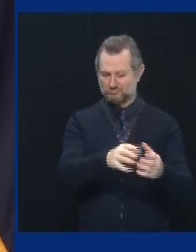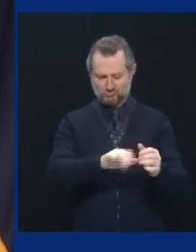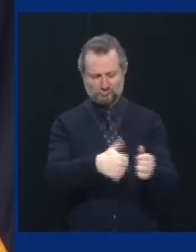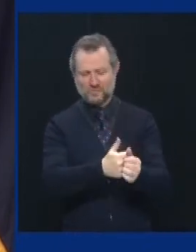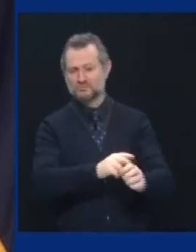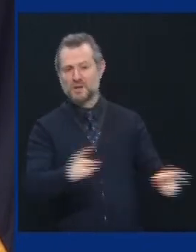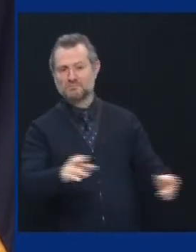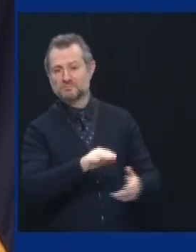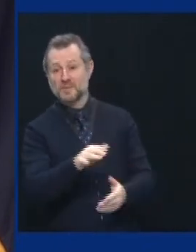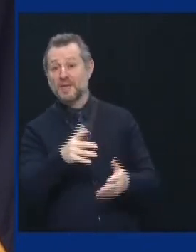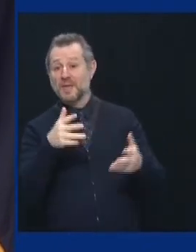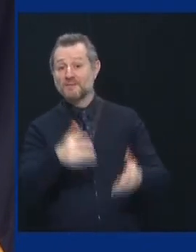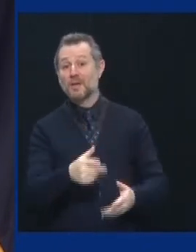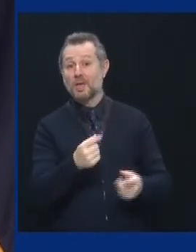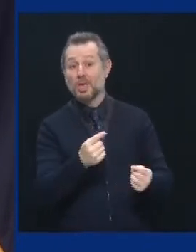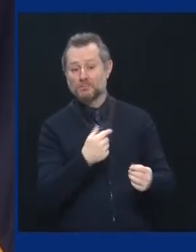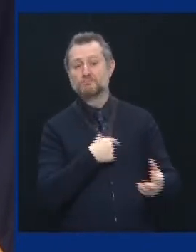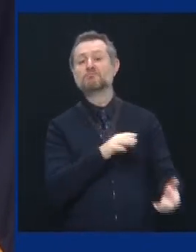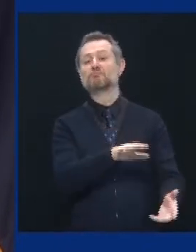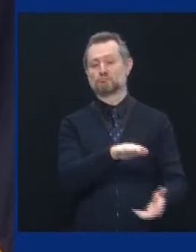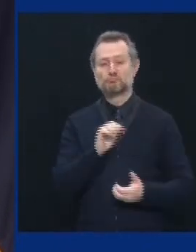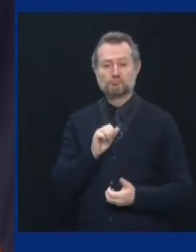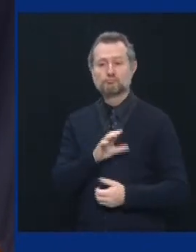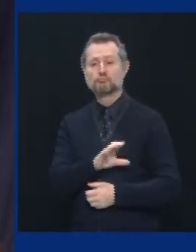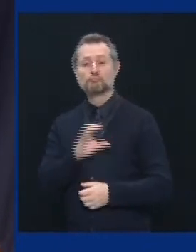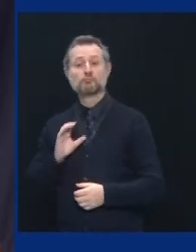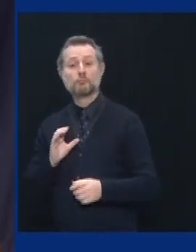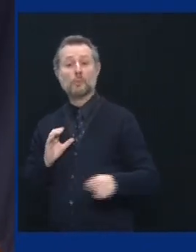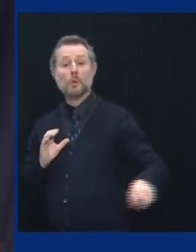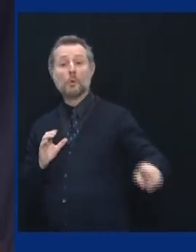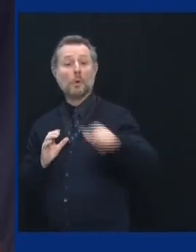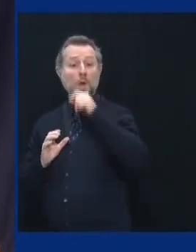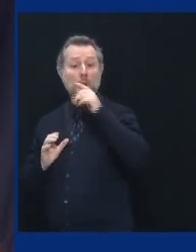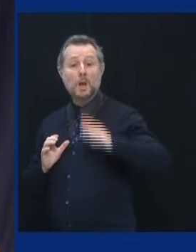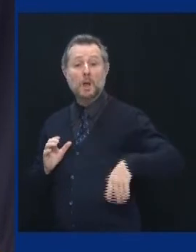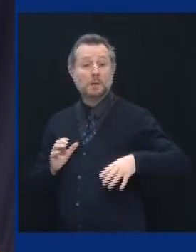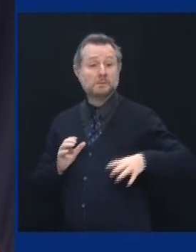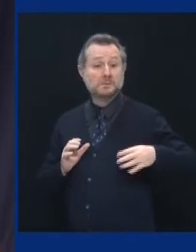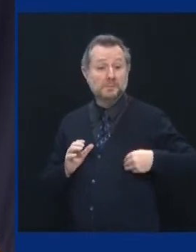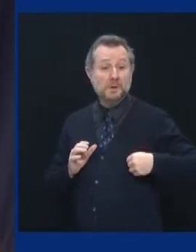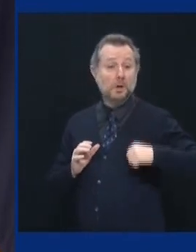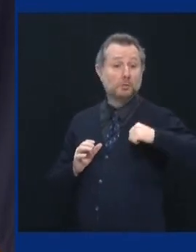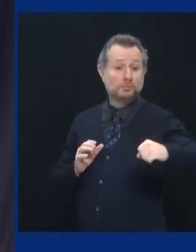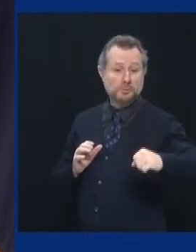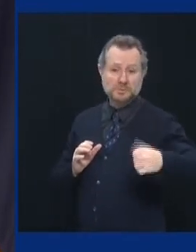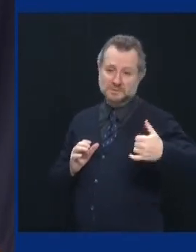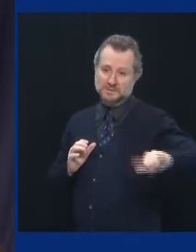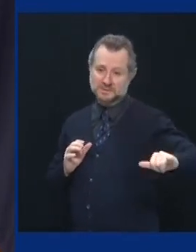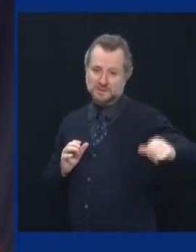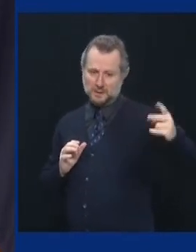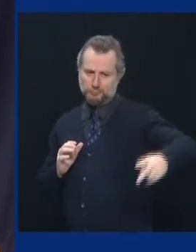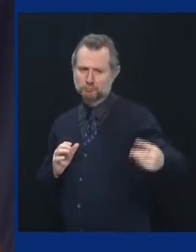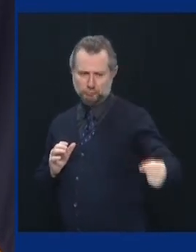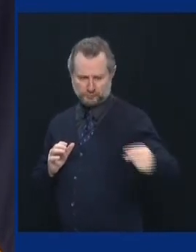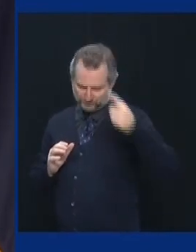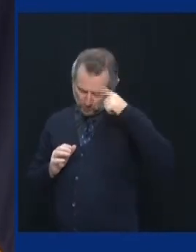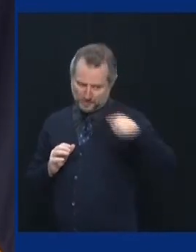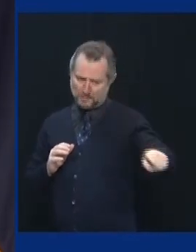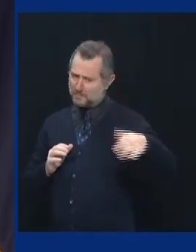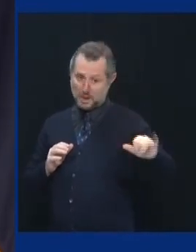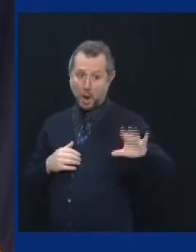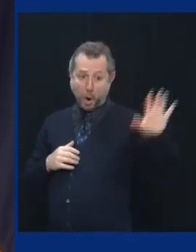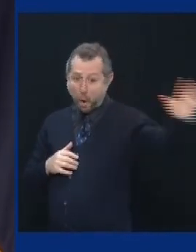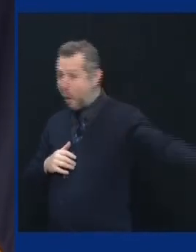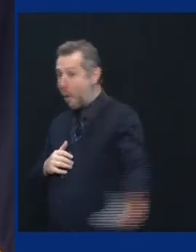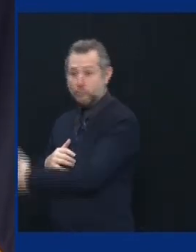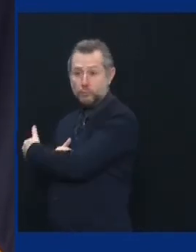possible staff or residents who have so far declined or who need it. But then anything that's not needed by